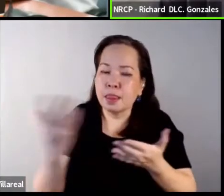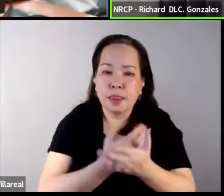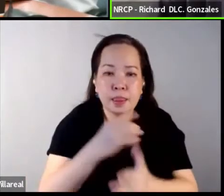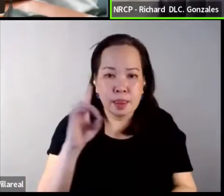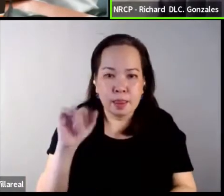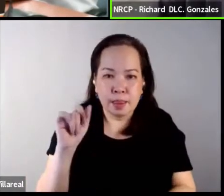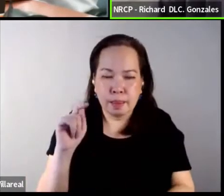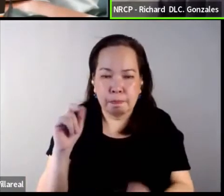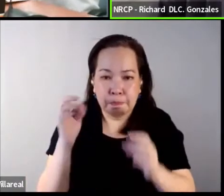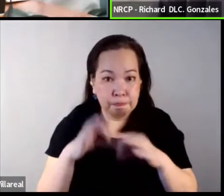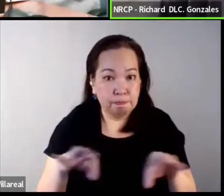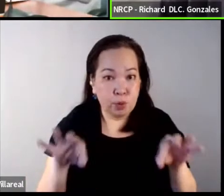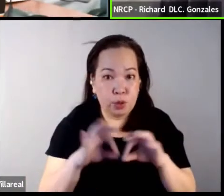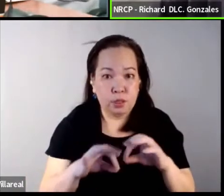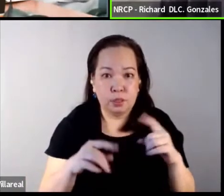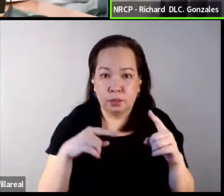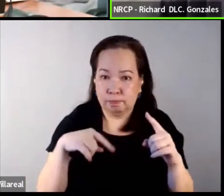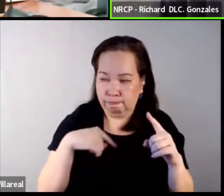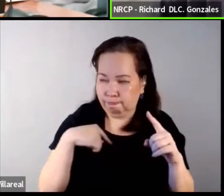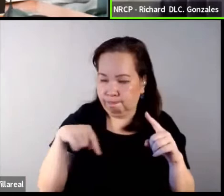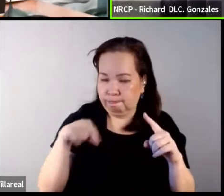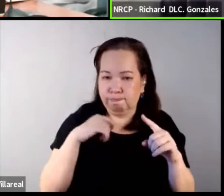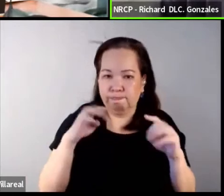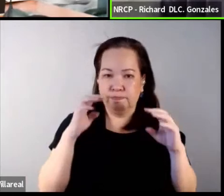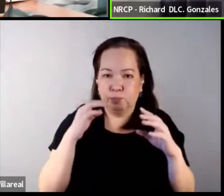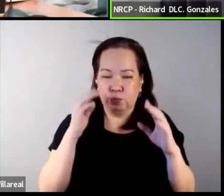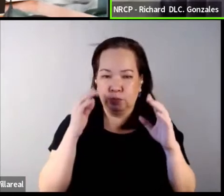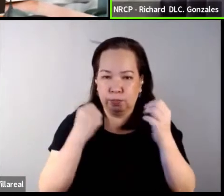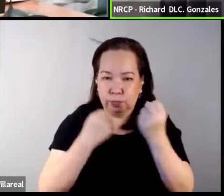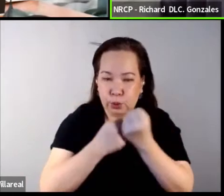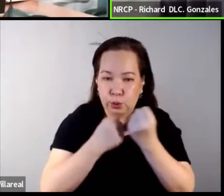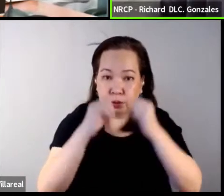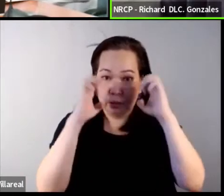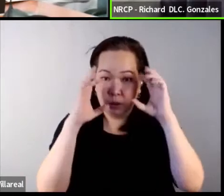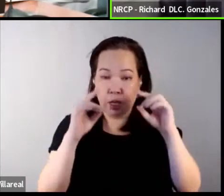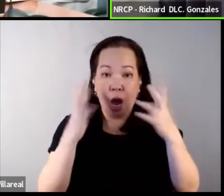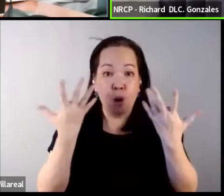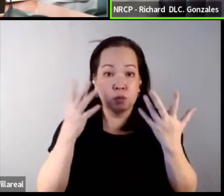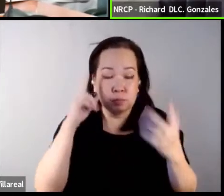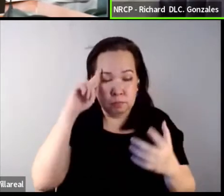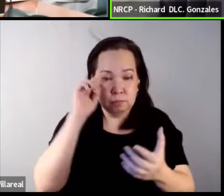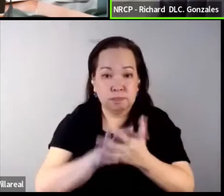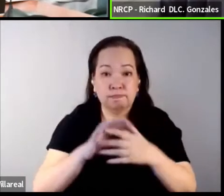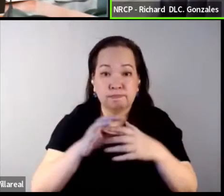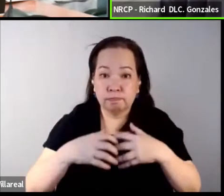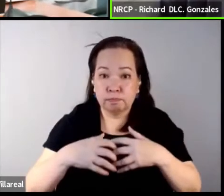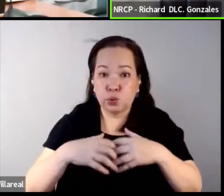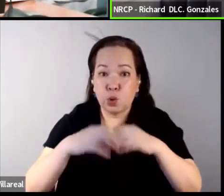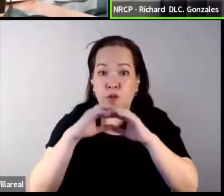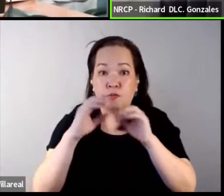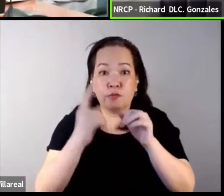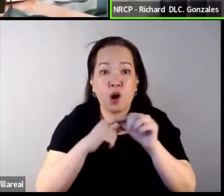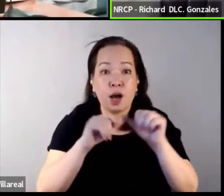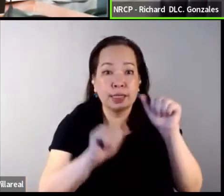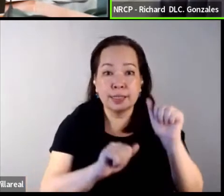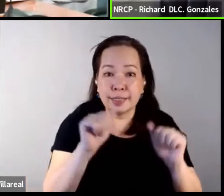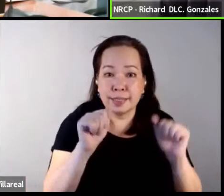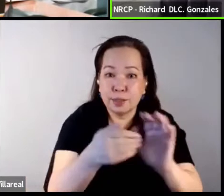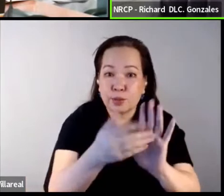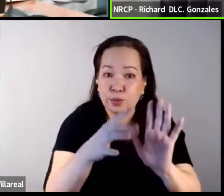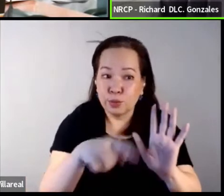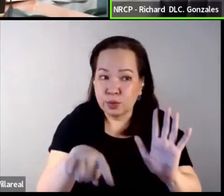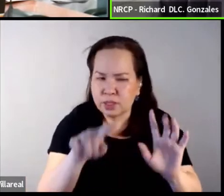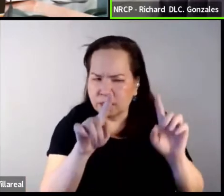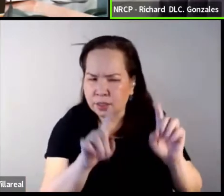data. As educationists, okay, we believe that recovery should start with assessment of students or